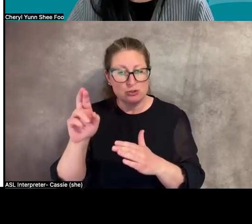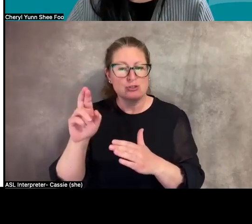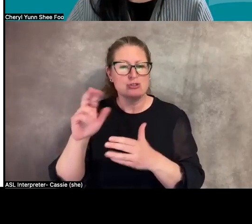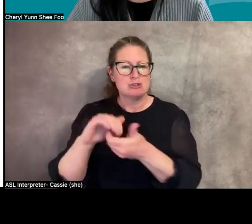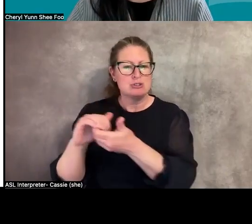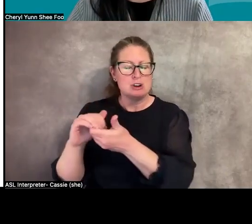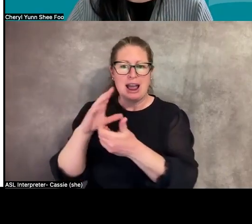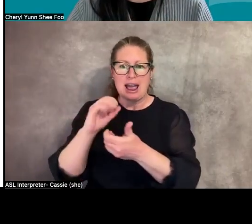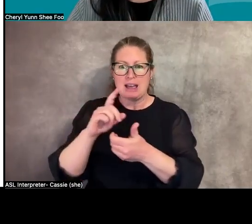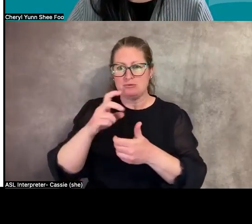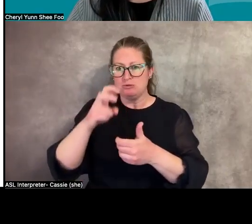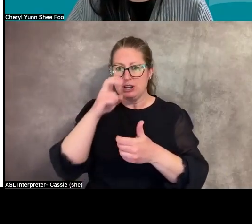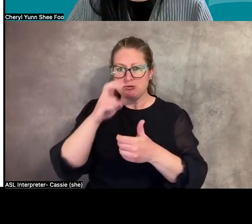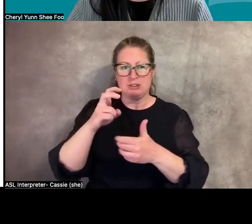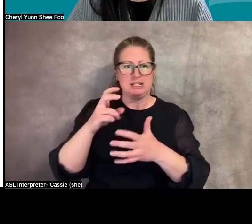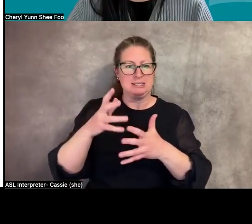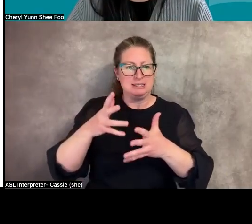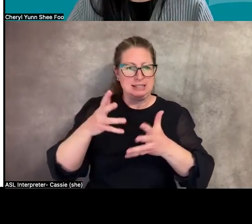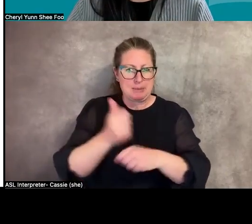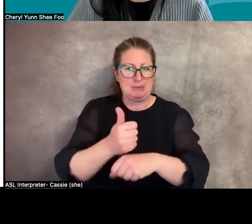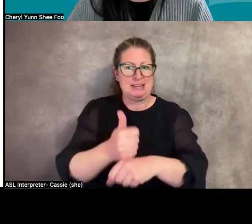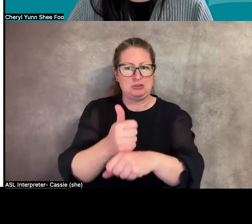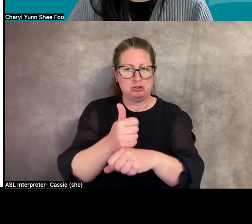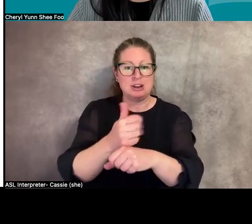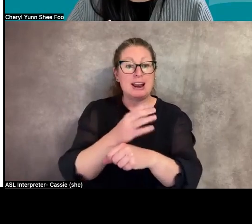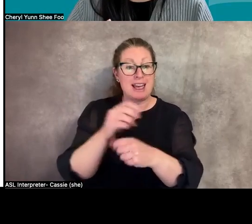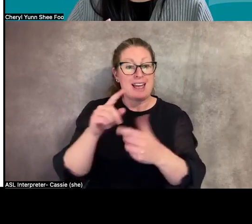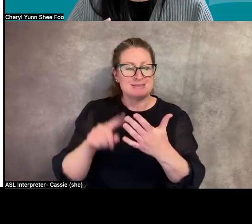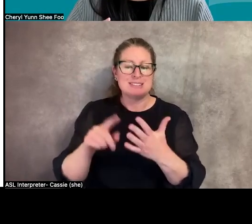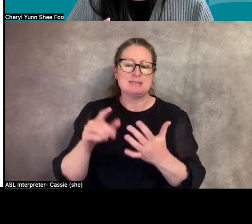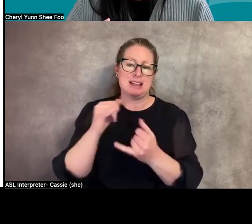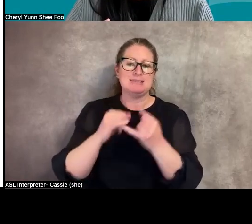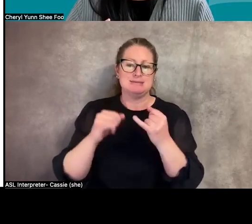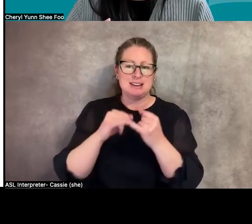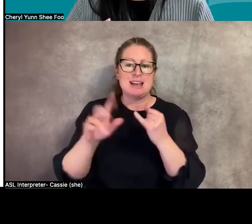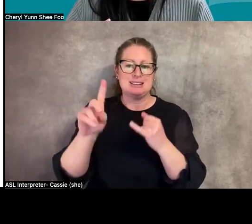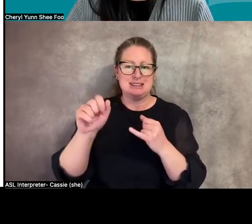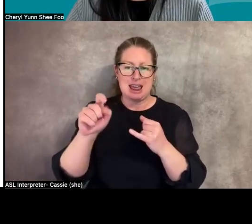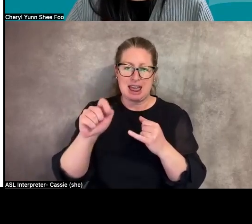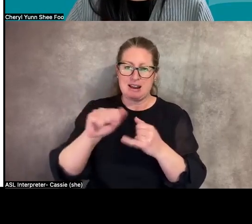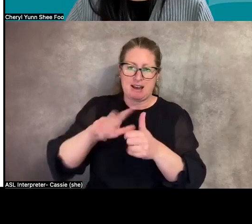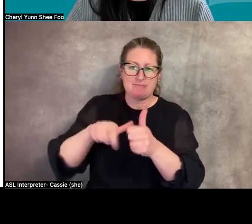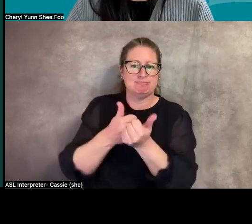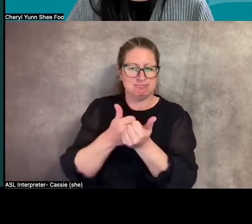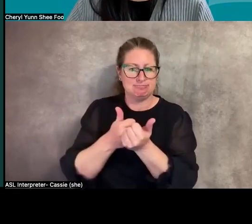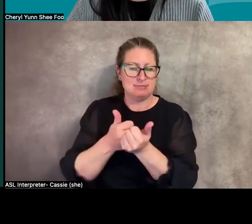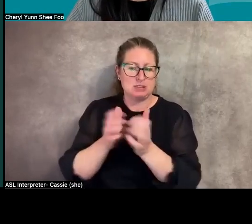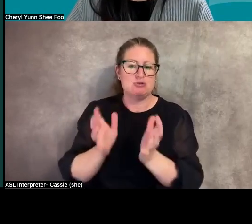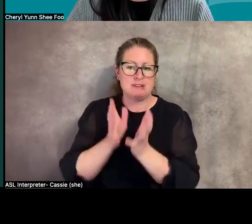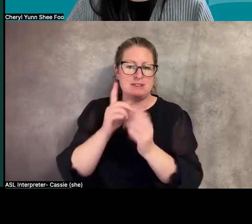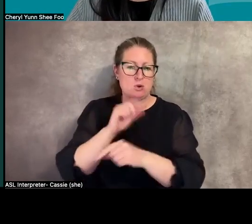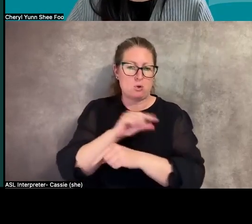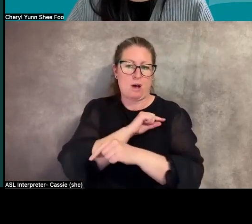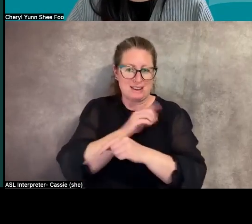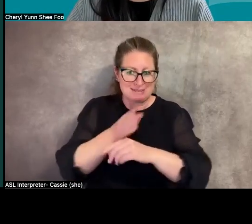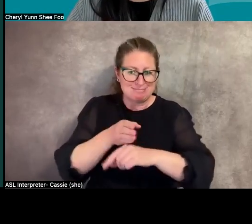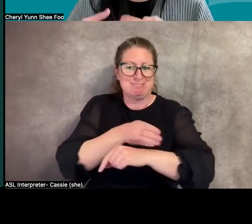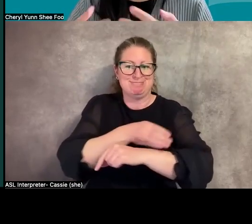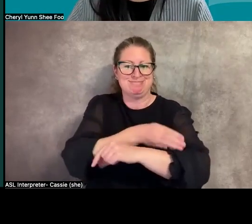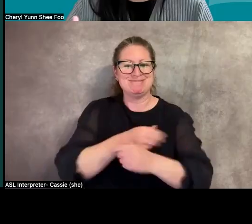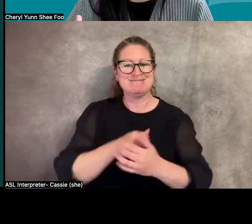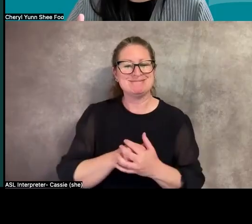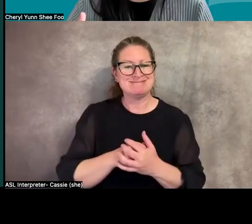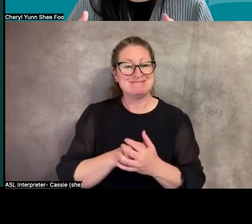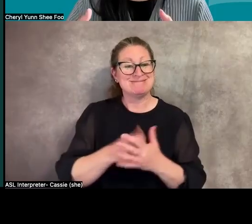and also data-driven quality improvement. Next slide. Thank you. And I am